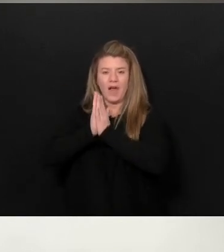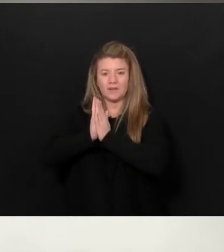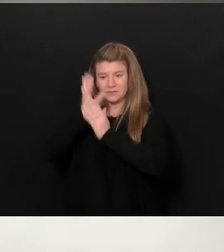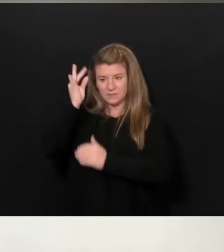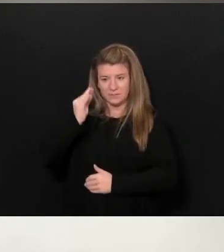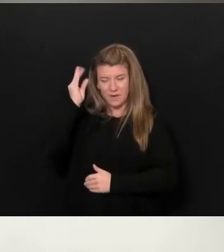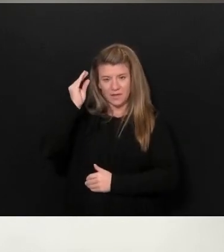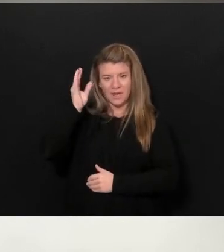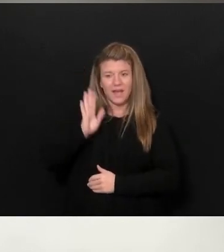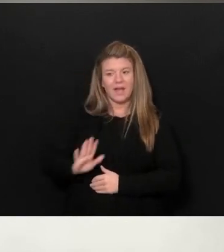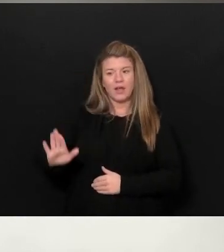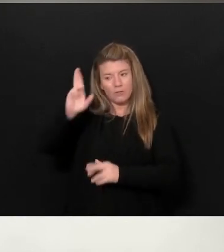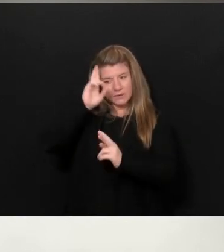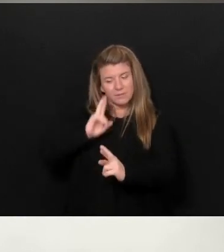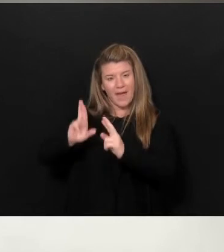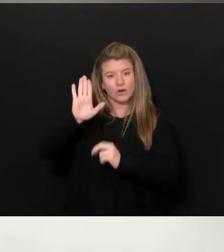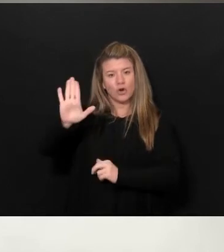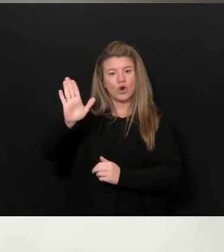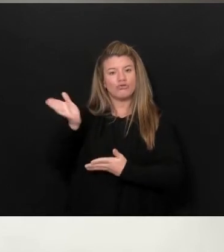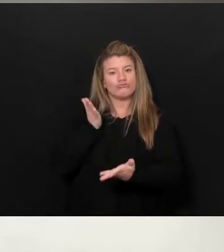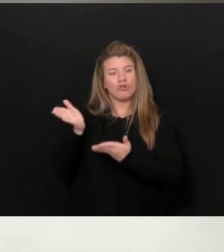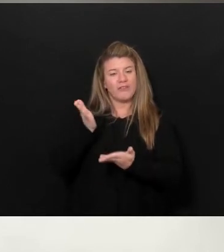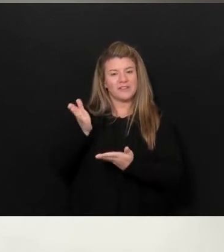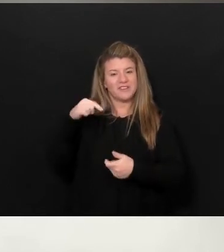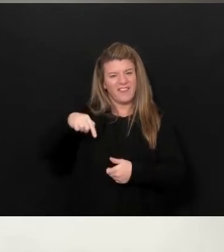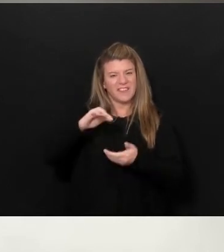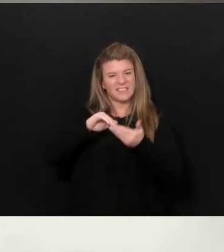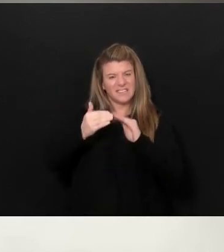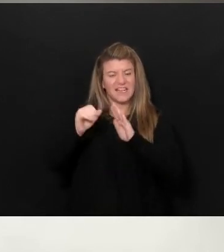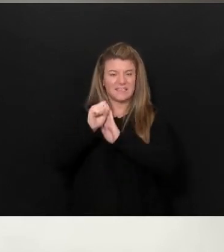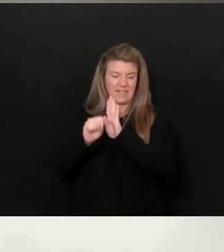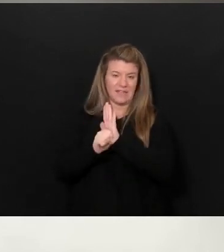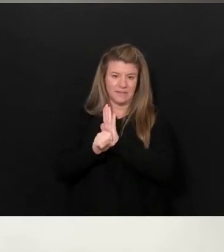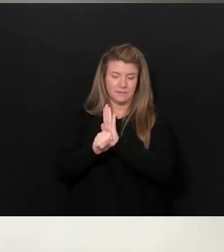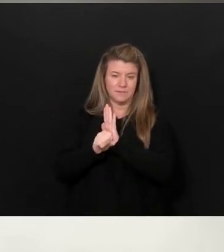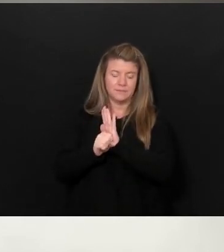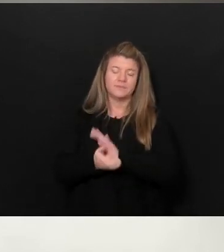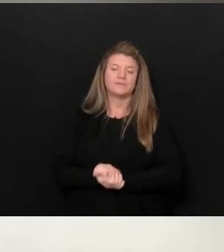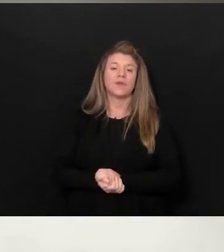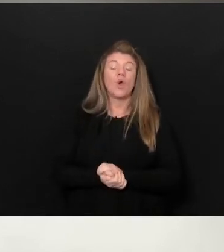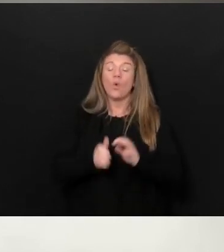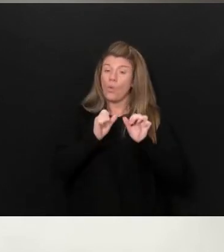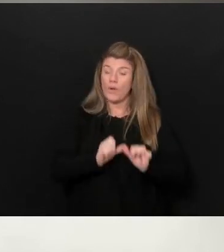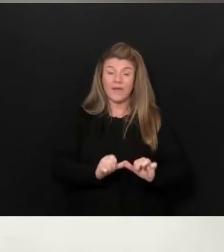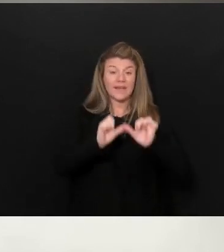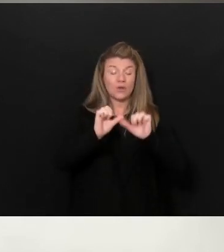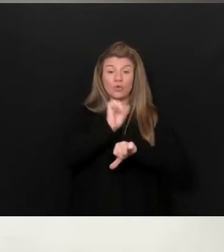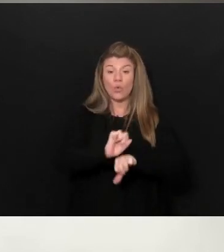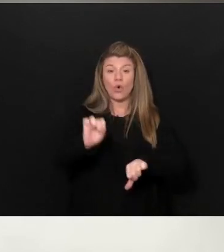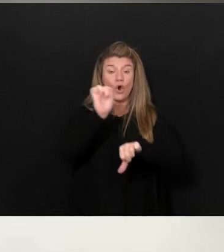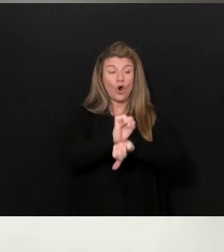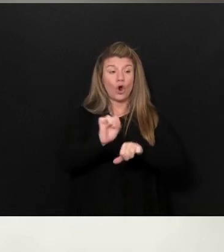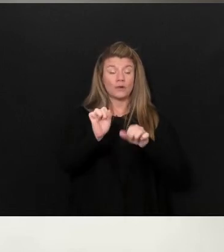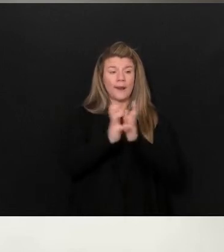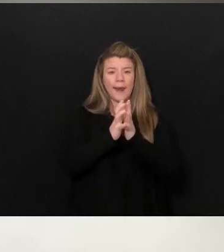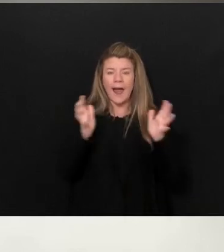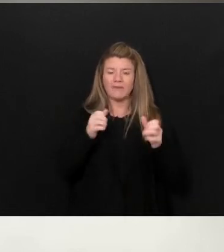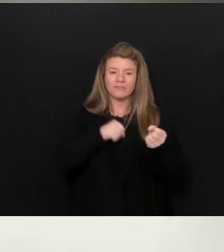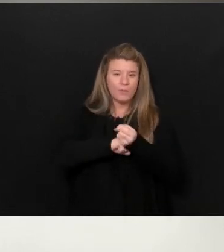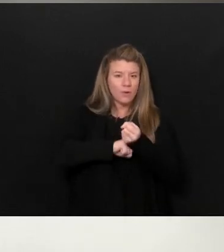her great service to the city and our state. We continue to work significant